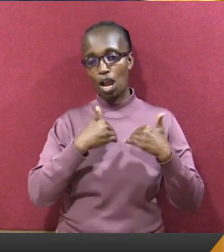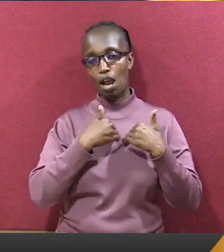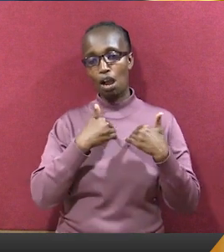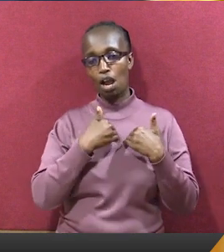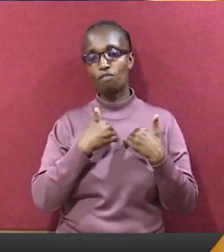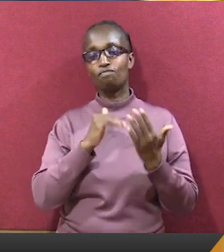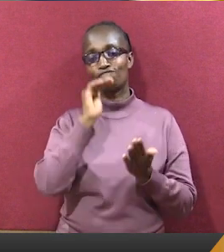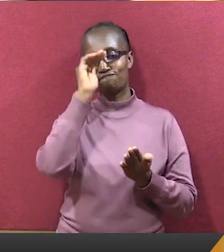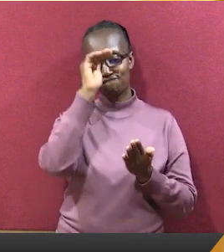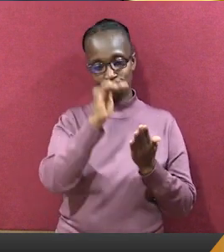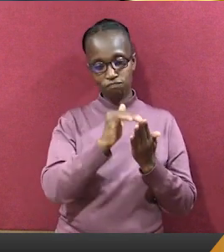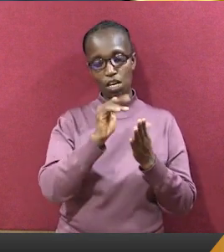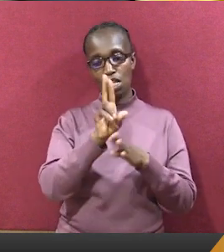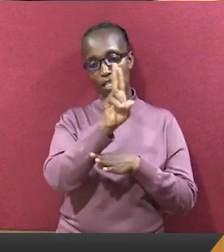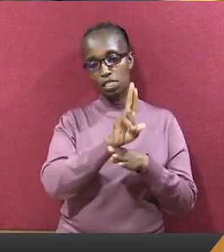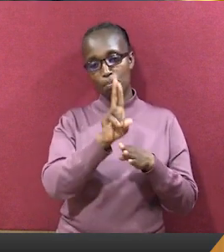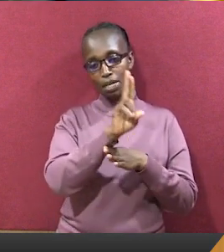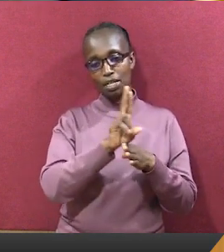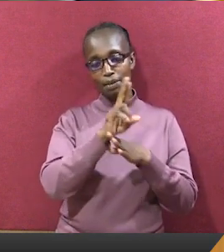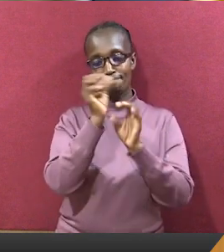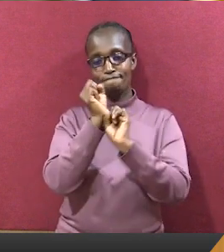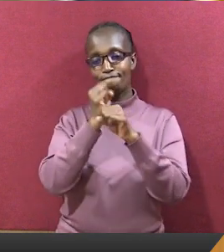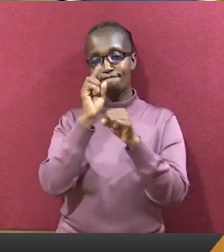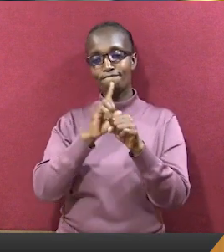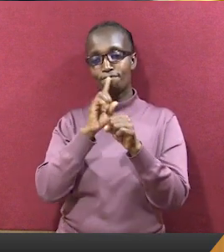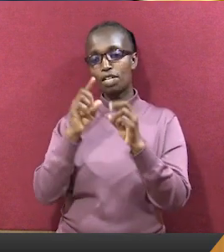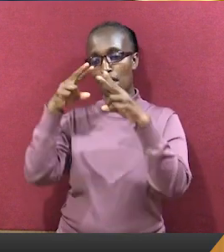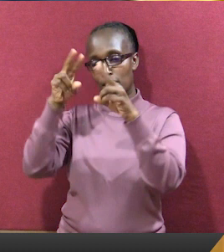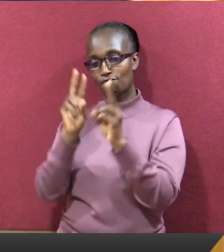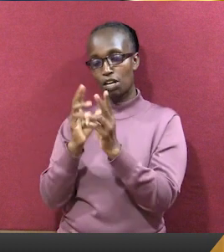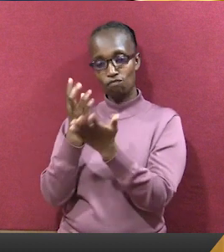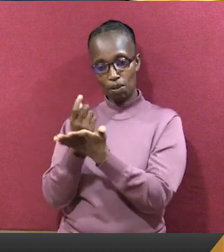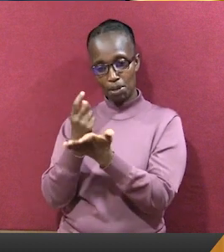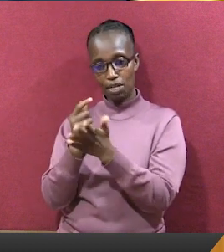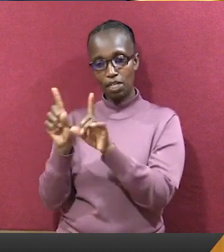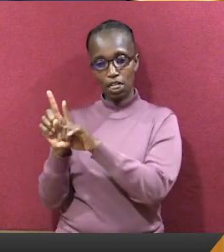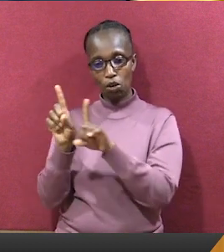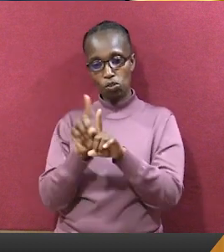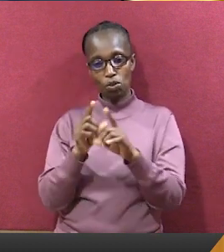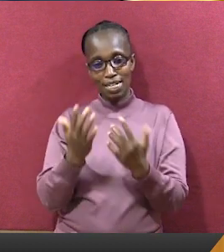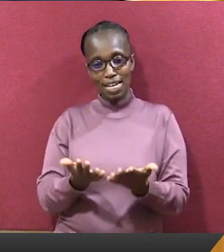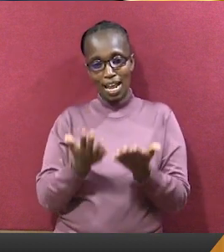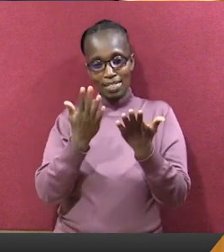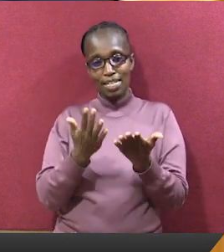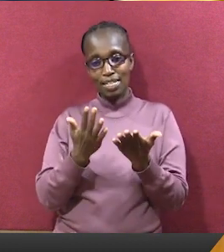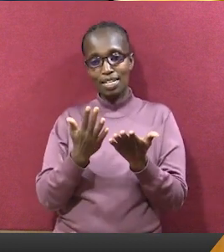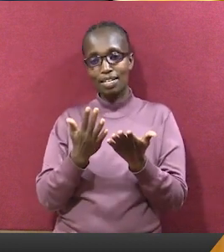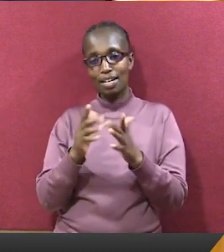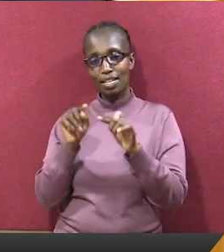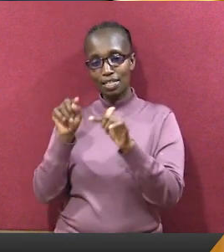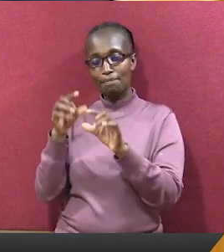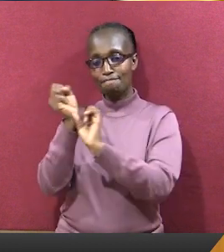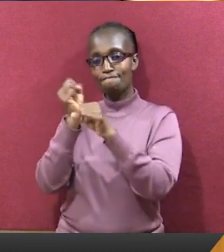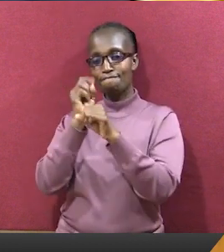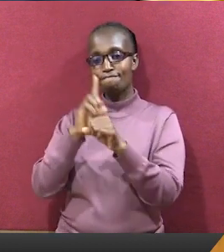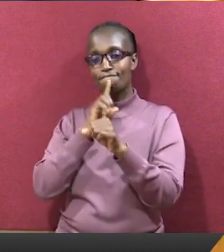Overall, we have moderated our spending to ensure the value for money, and enhanced the revenue